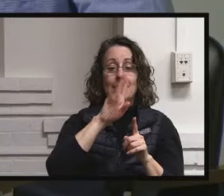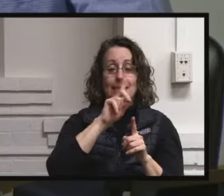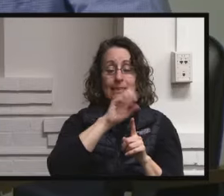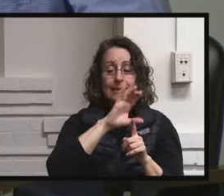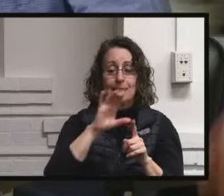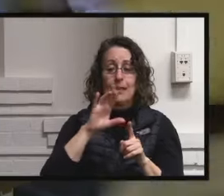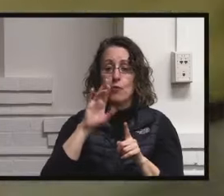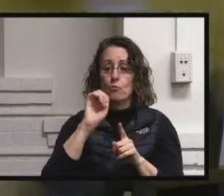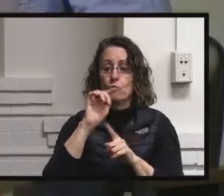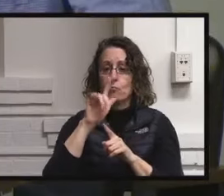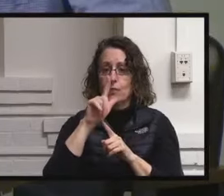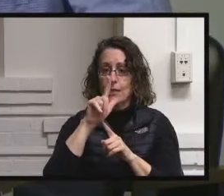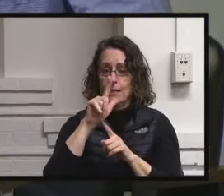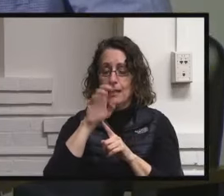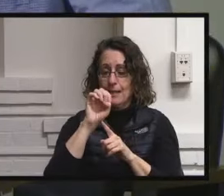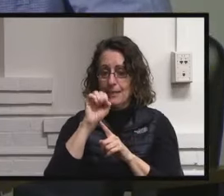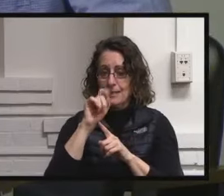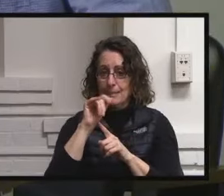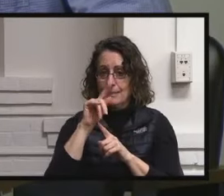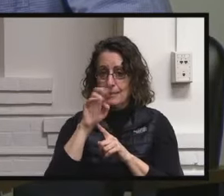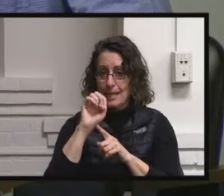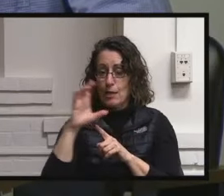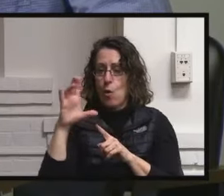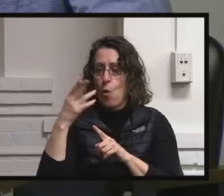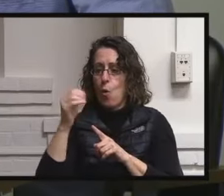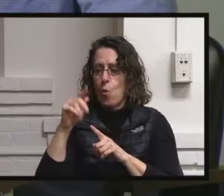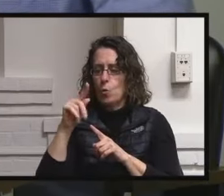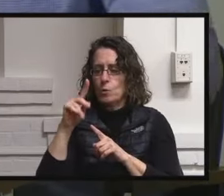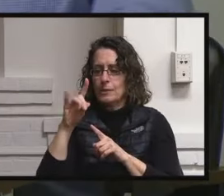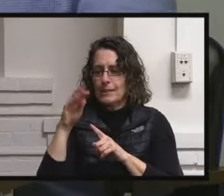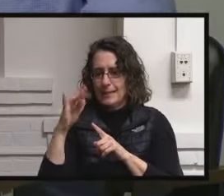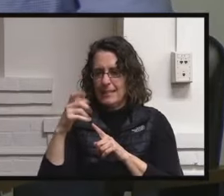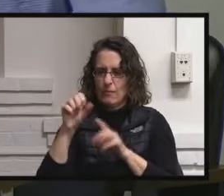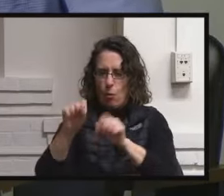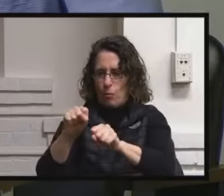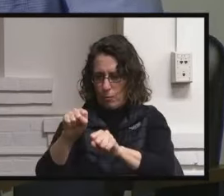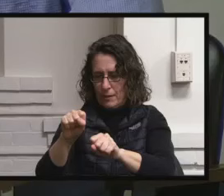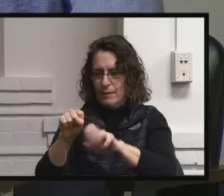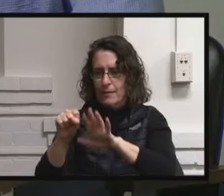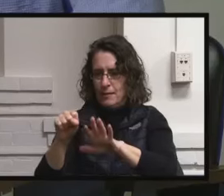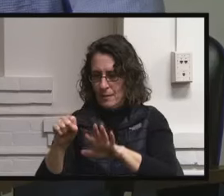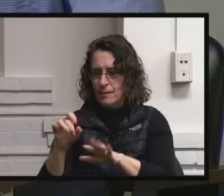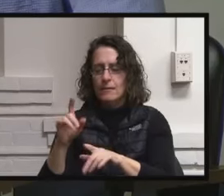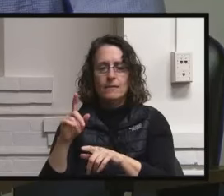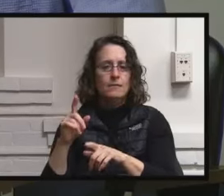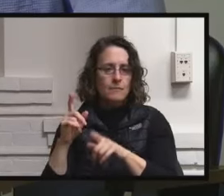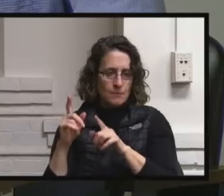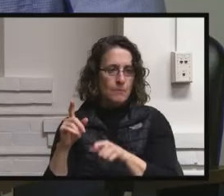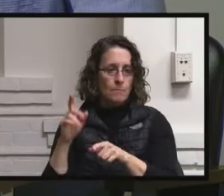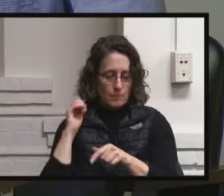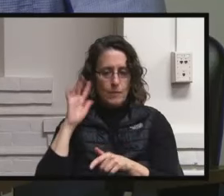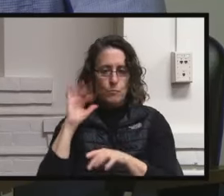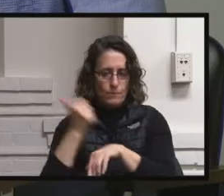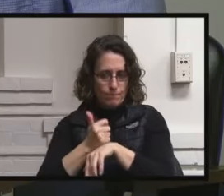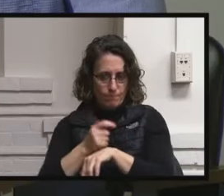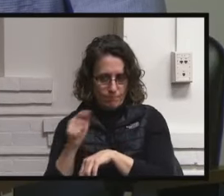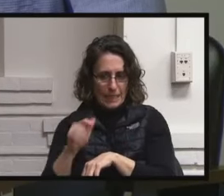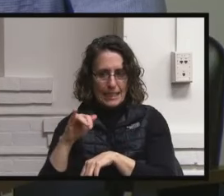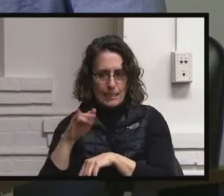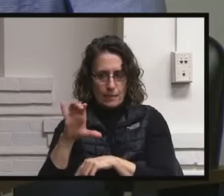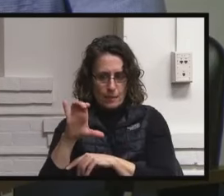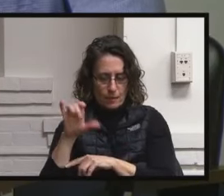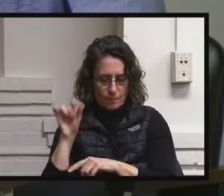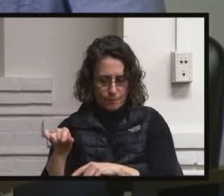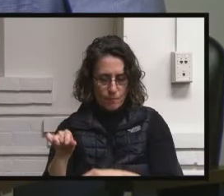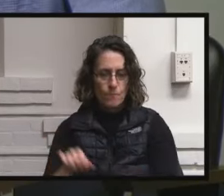taxpayer with respect to the tax stabilization agreements. And so after